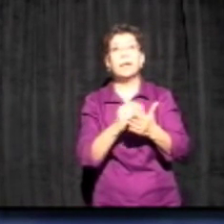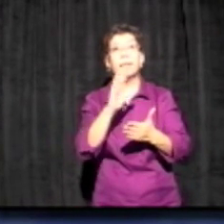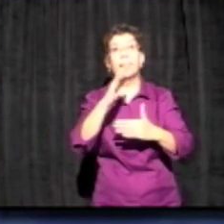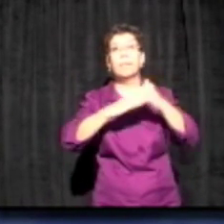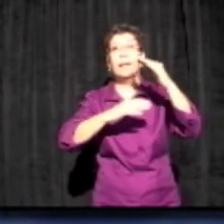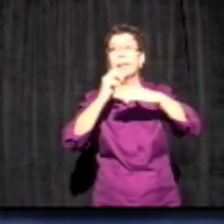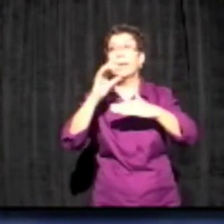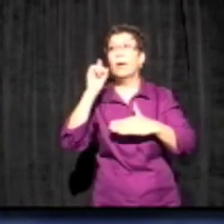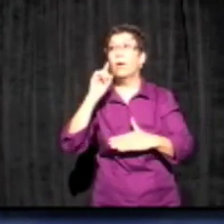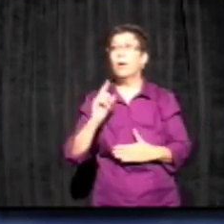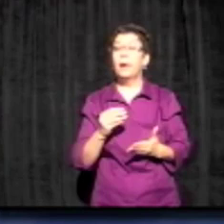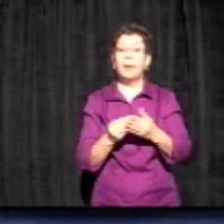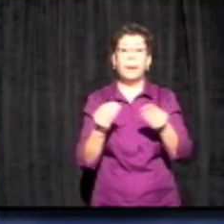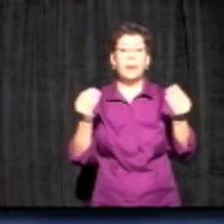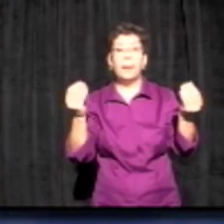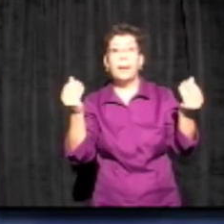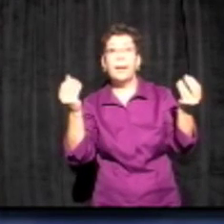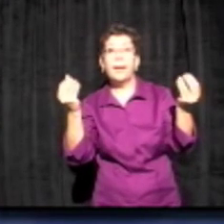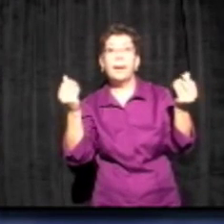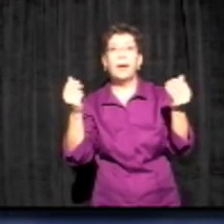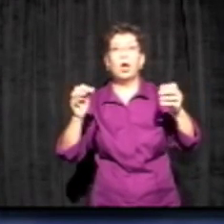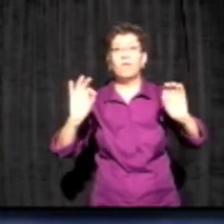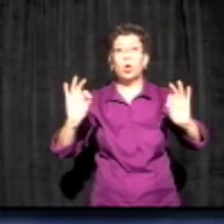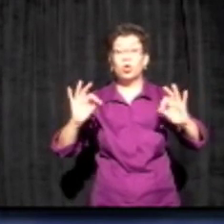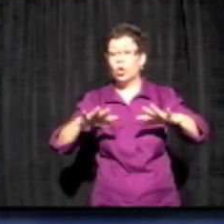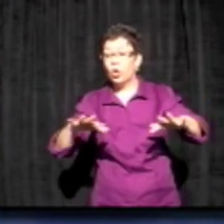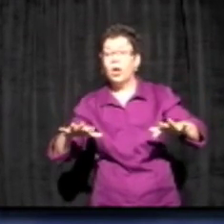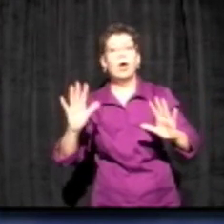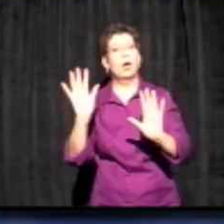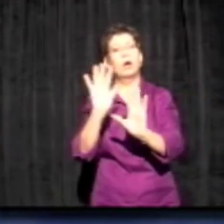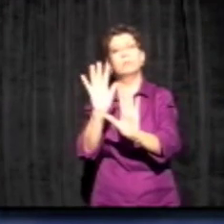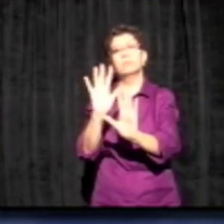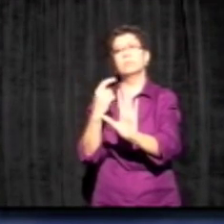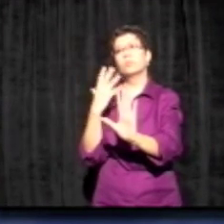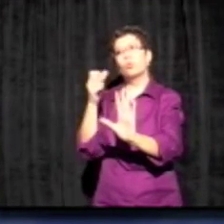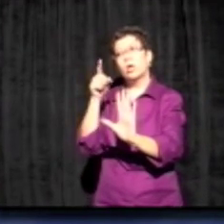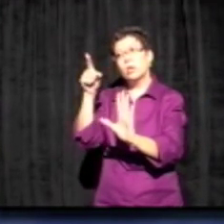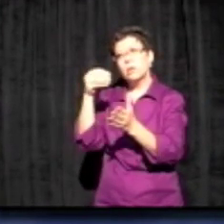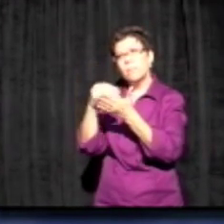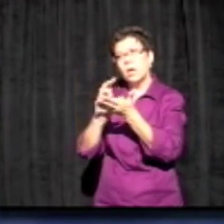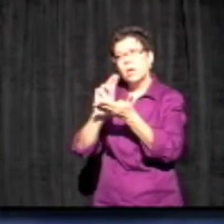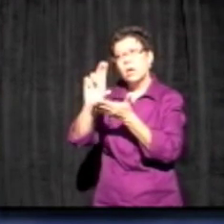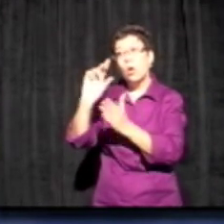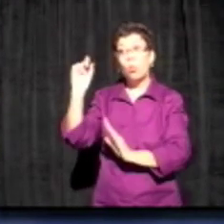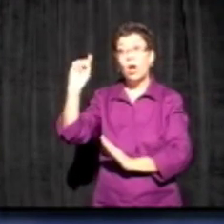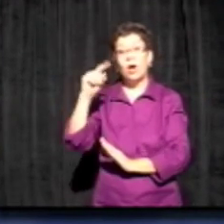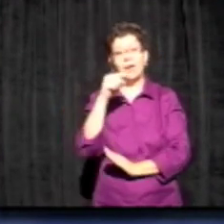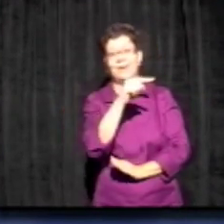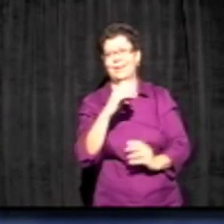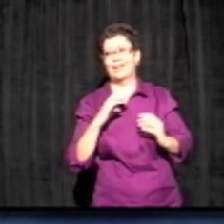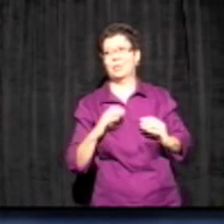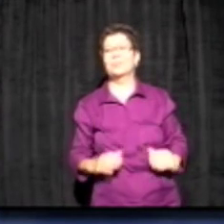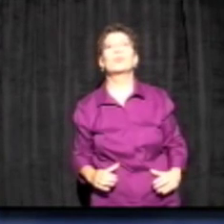furniture. We're asking our dealers to invest in the customer and provide them with an